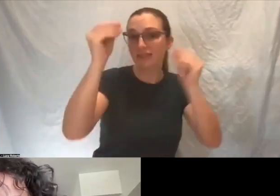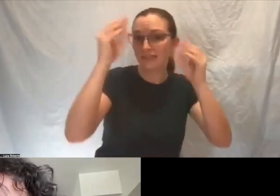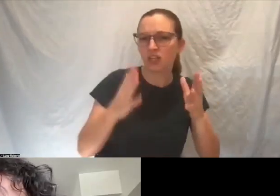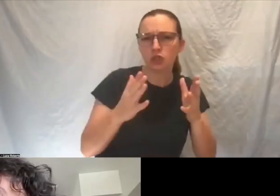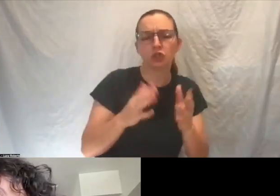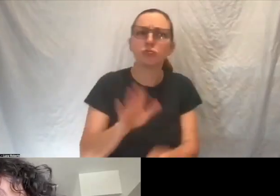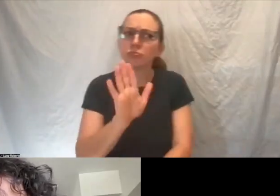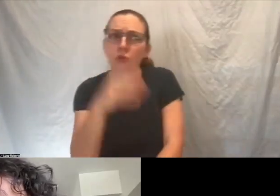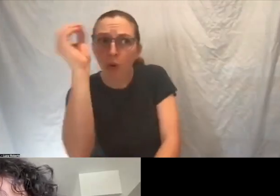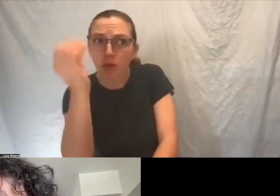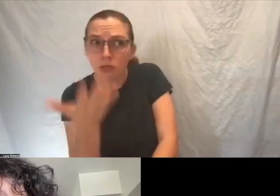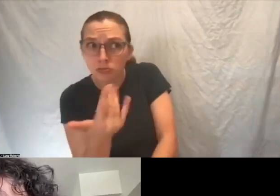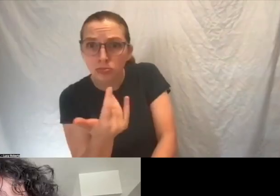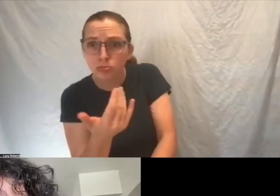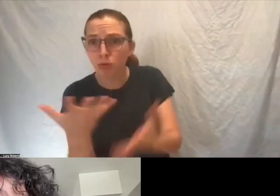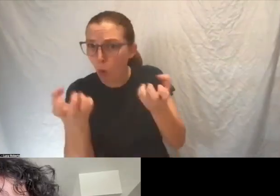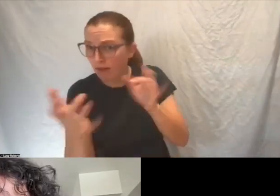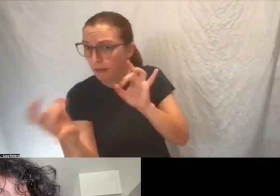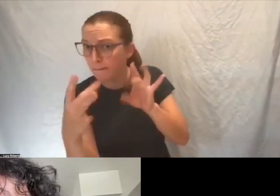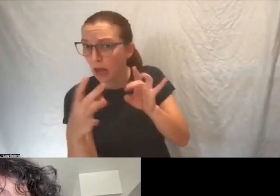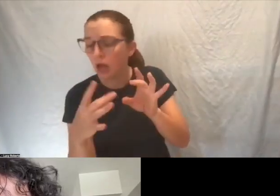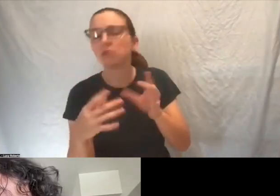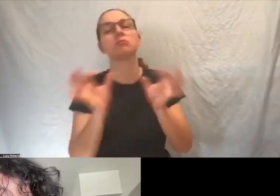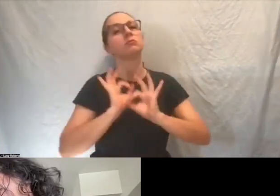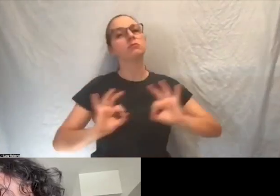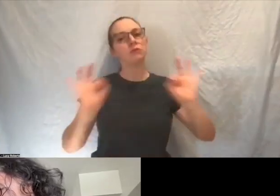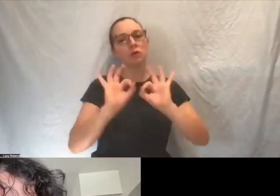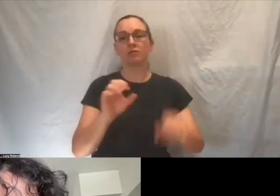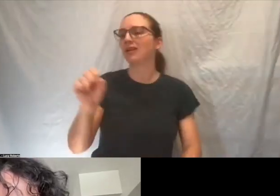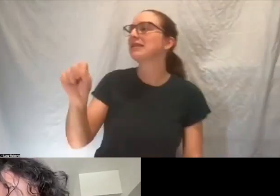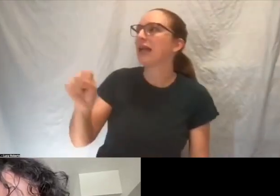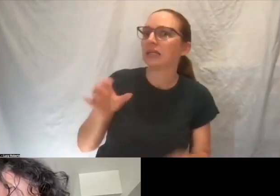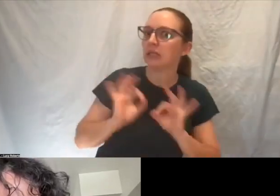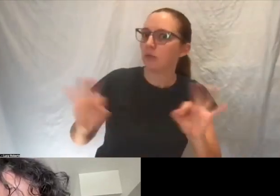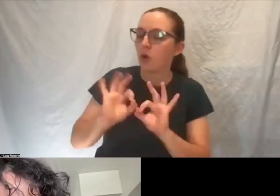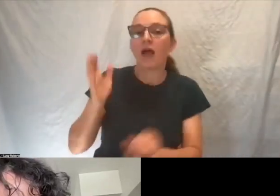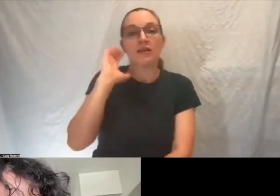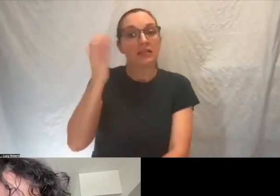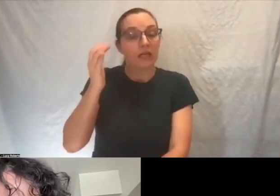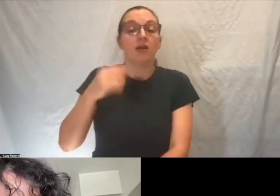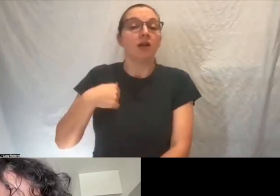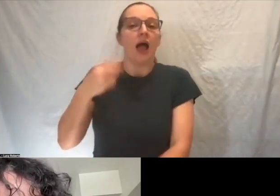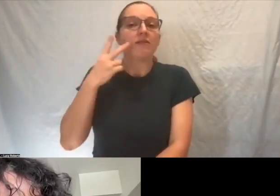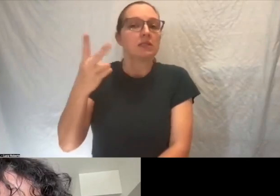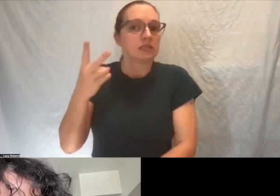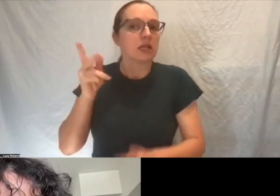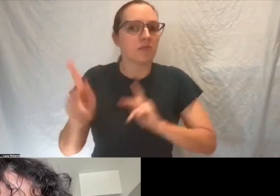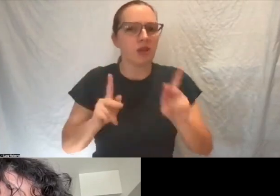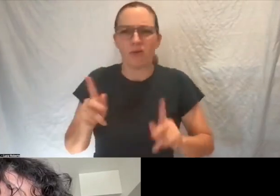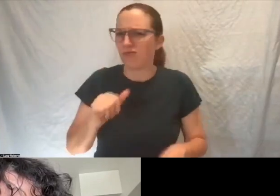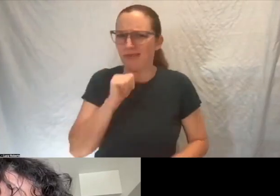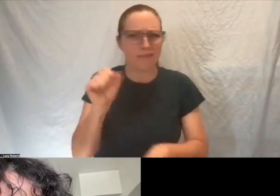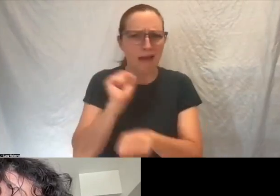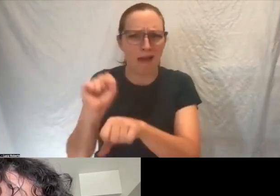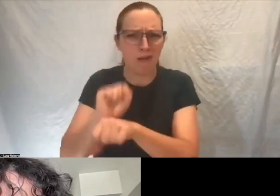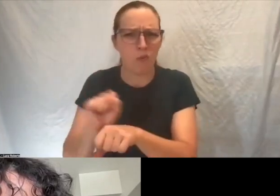important. Yeah. Yeah, it's so important because I've seen people who don't do that. And, one in a